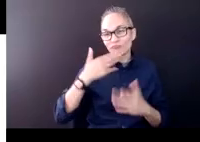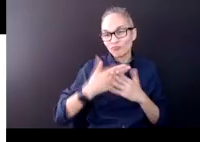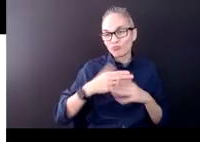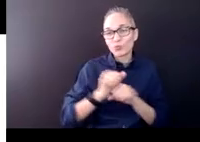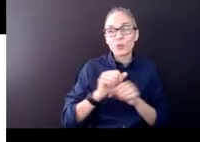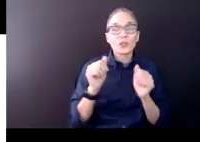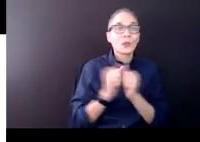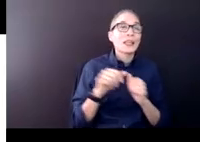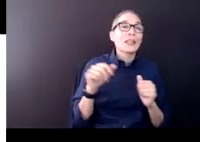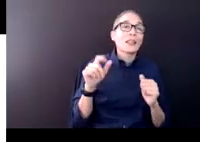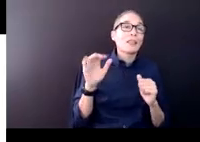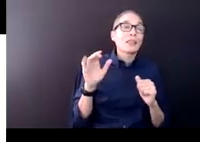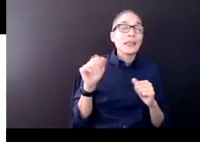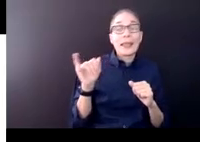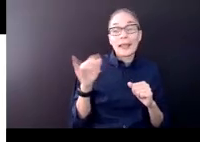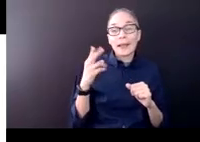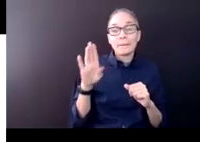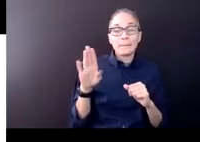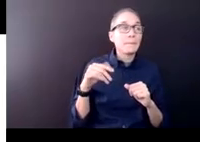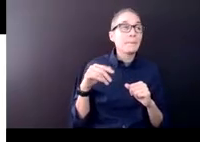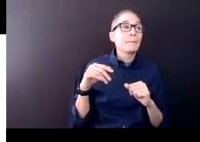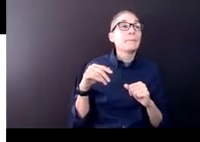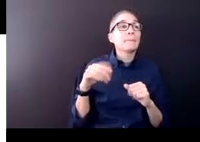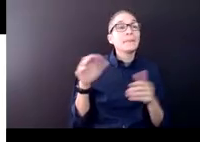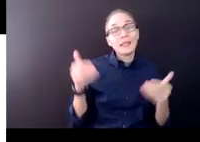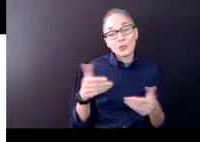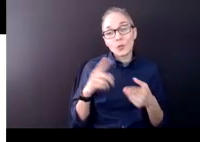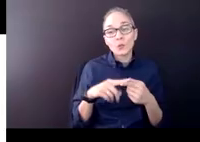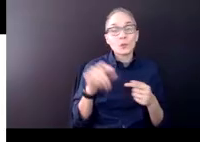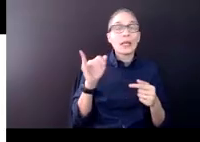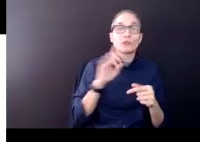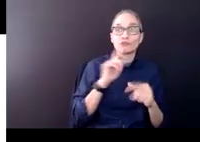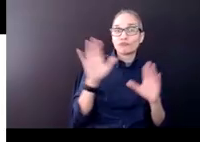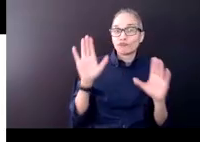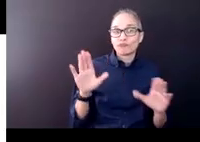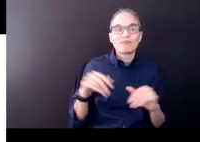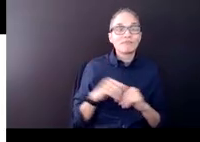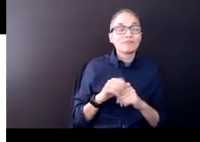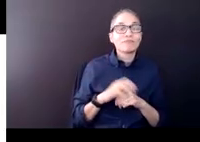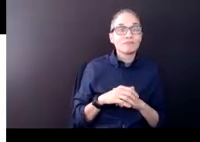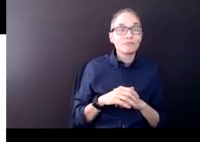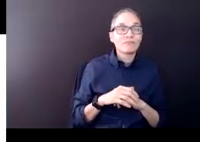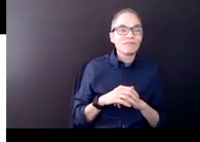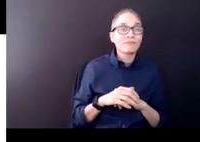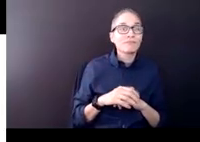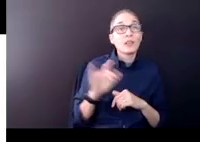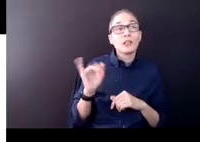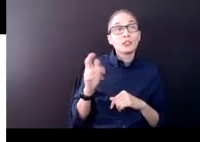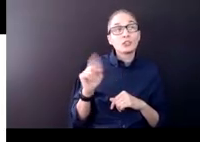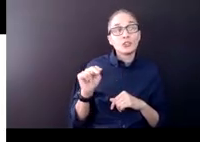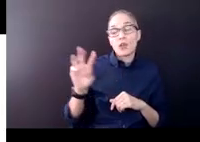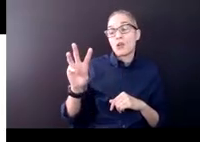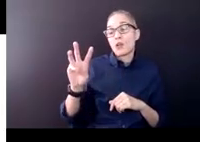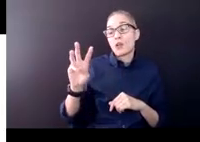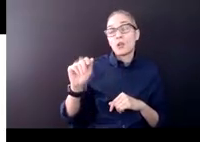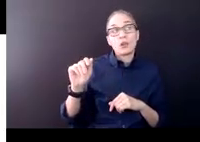course. Their AI Hub and their Intro to AI newsletter is really great. Newsletter is really great. And John Warner's columns